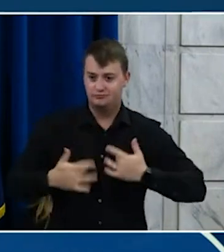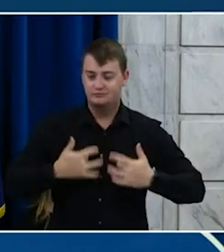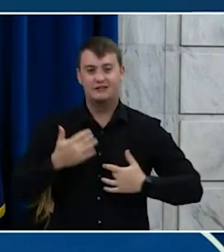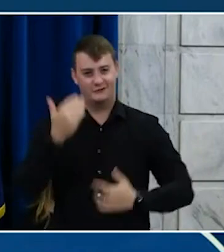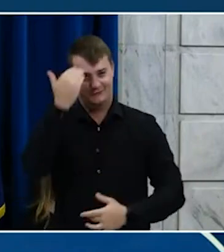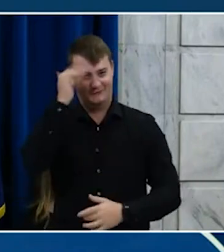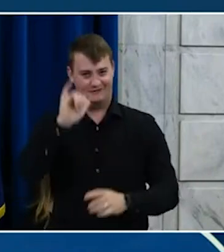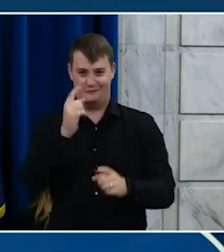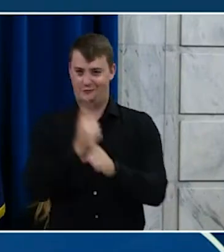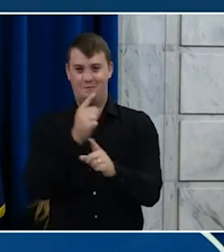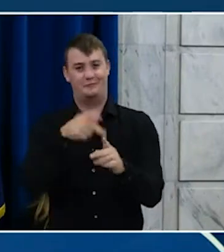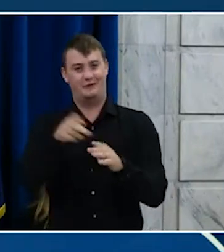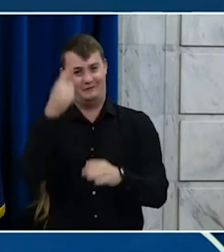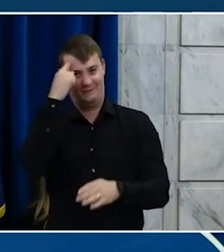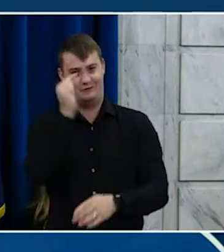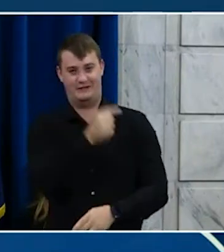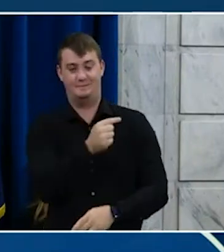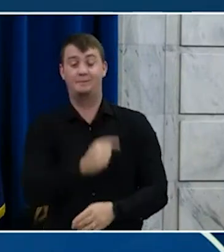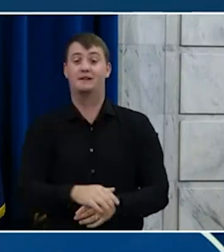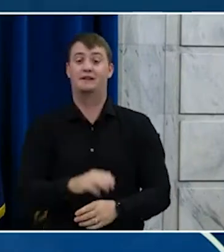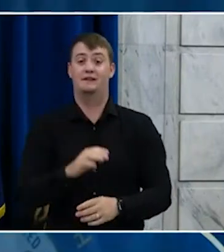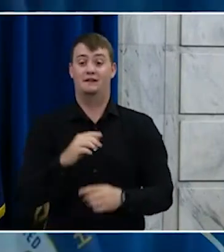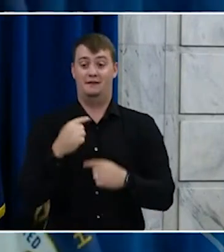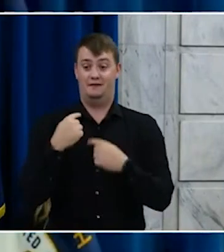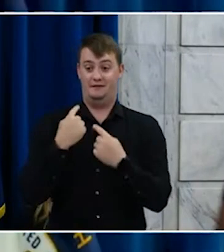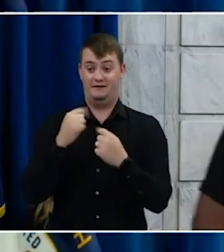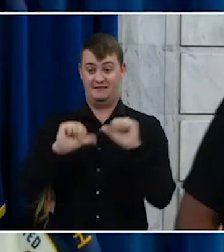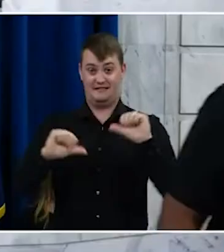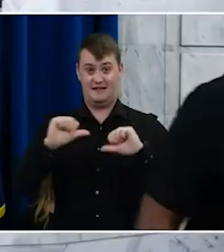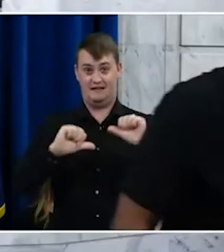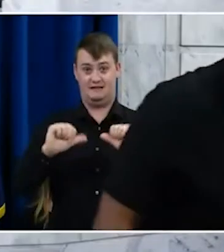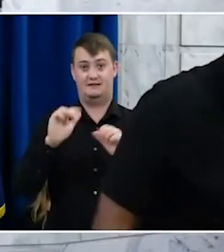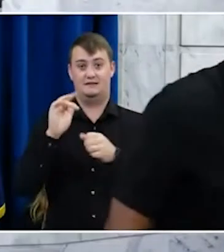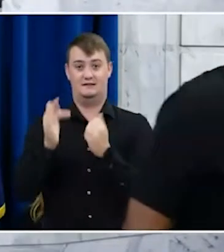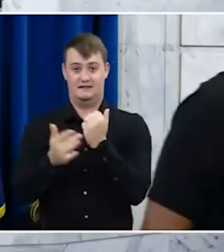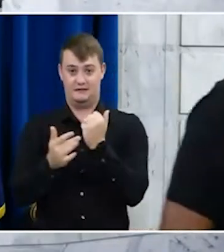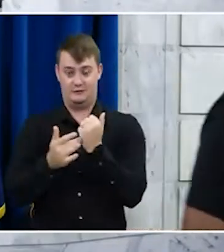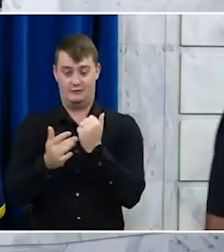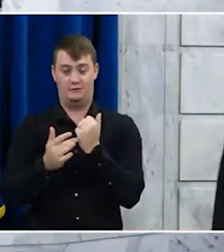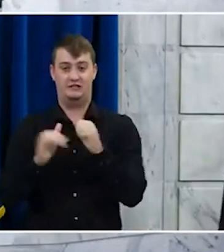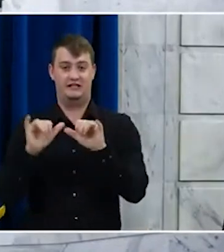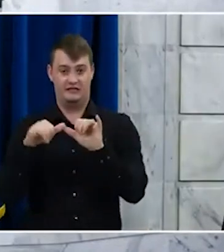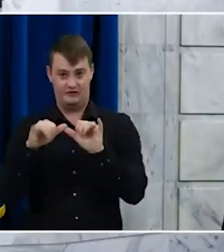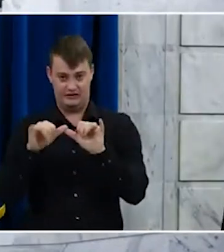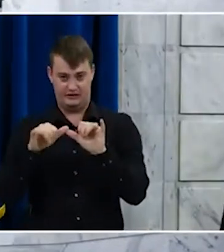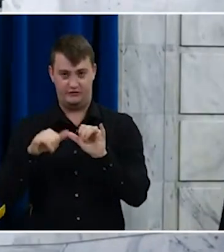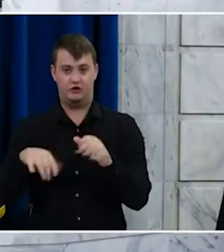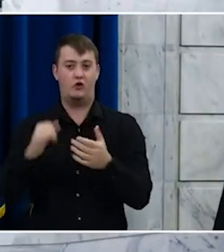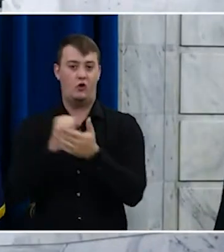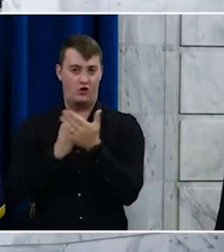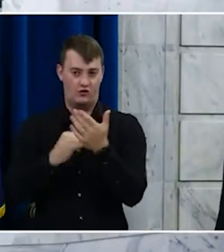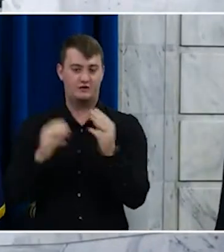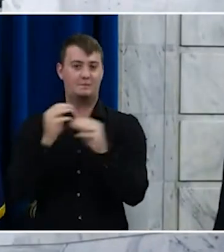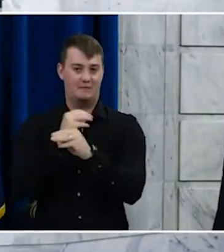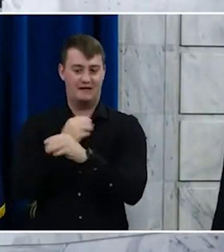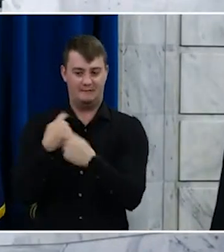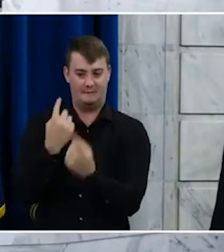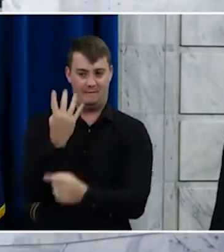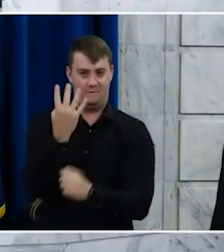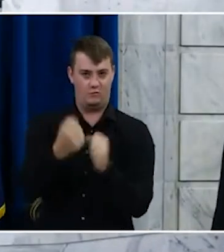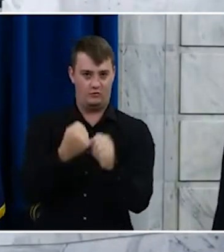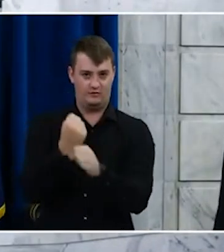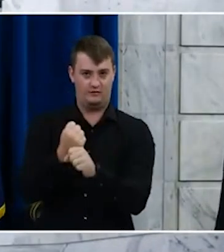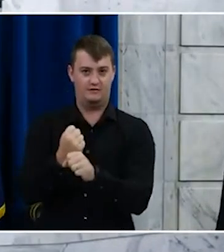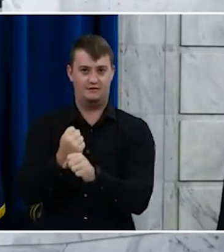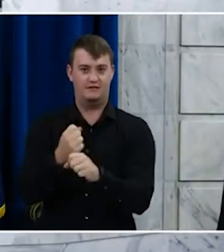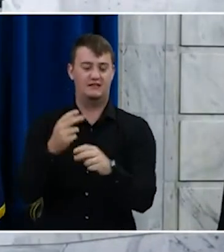for him. This is his 4th year teaching science, technology, engineering, the arts, and mathematics, or